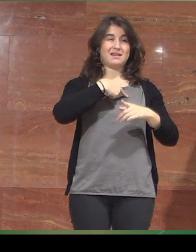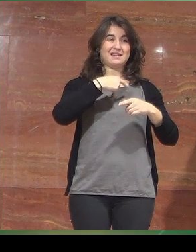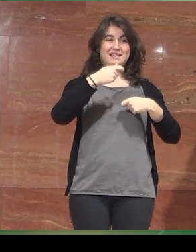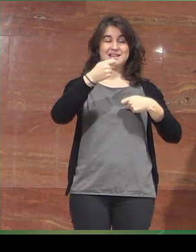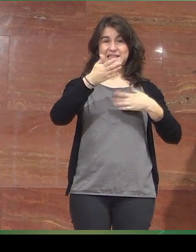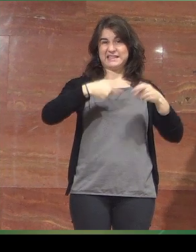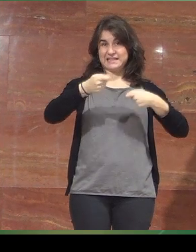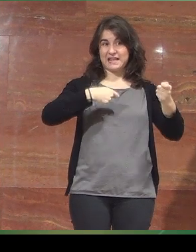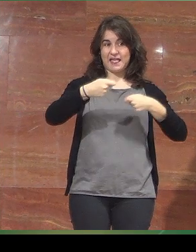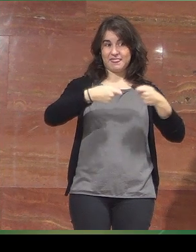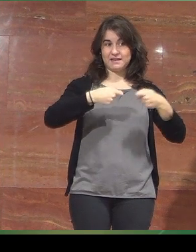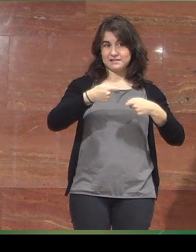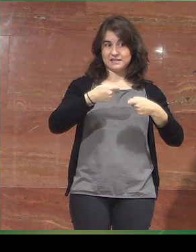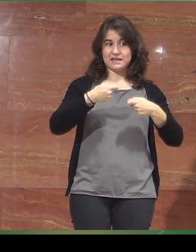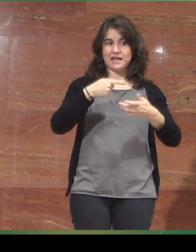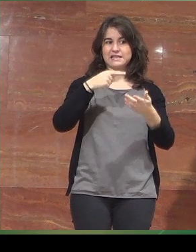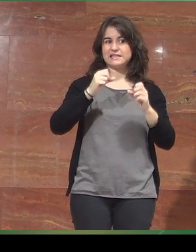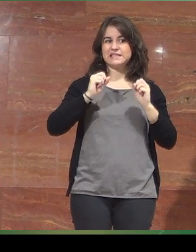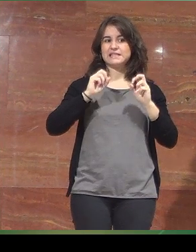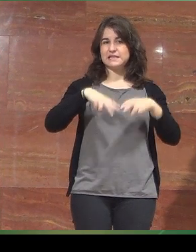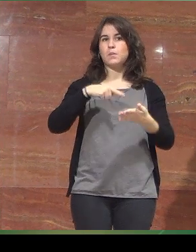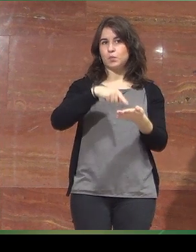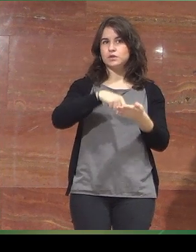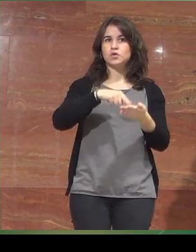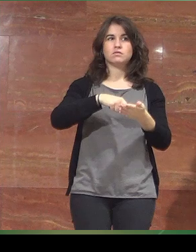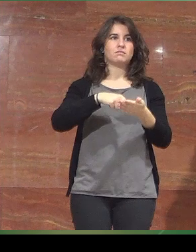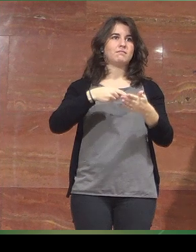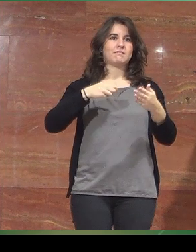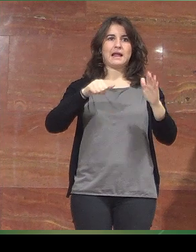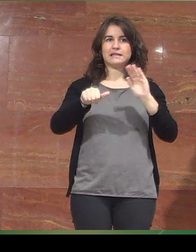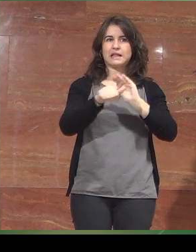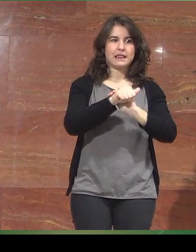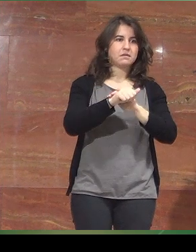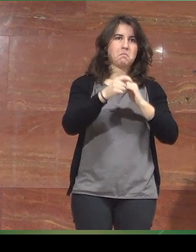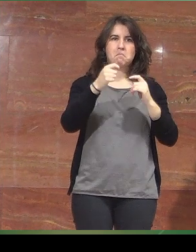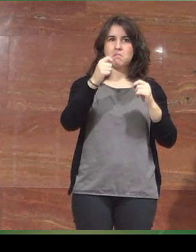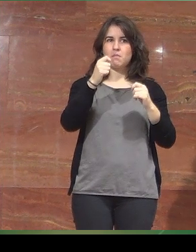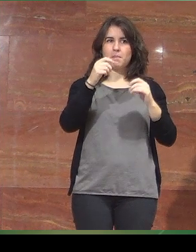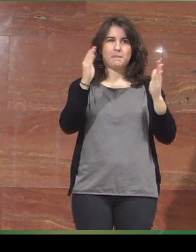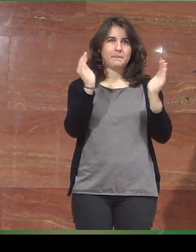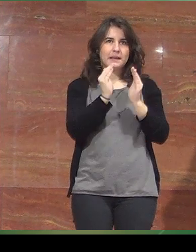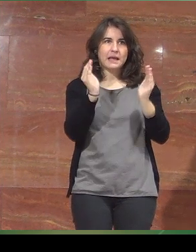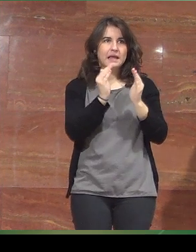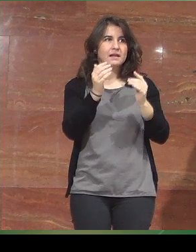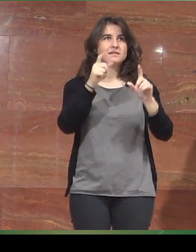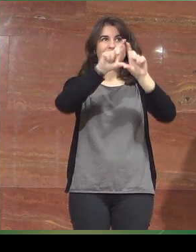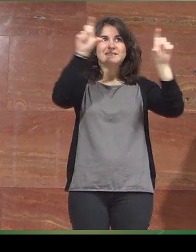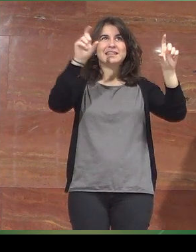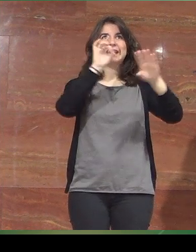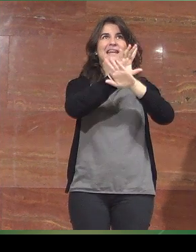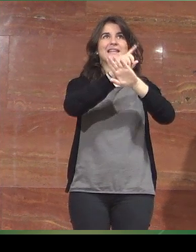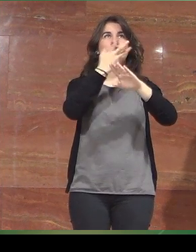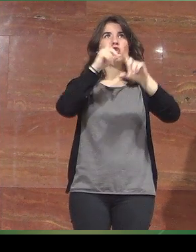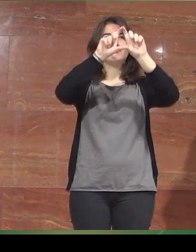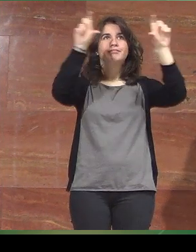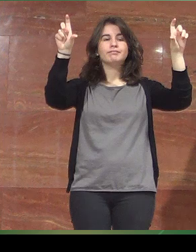are very small and grey, and the signs that say bargain, wine, perfume are very big and bright, so